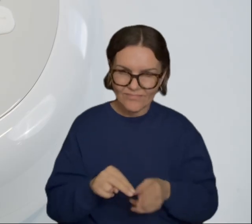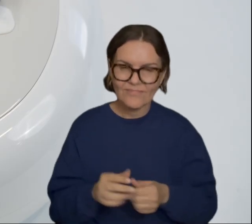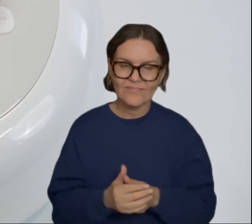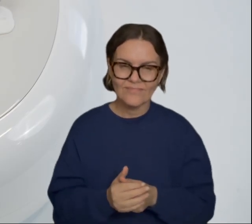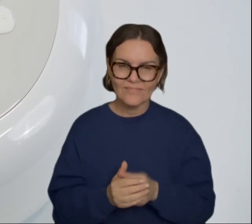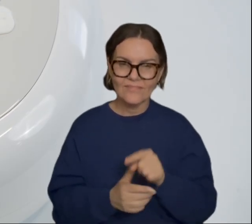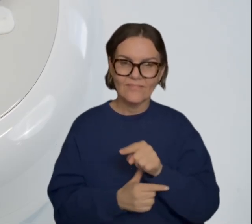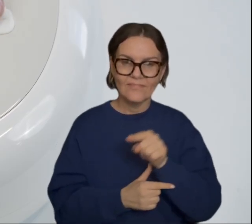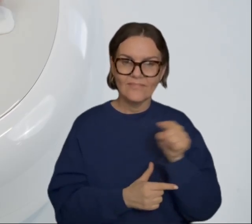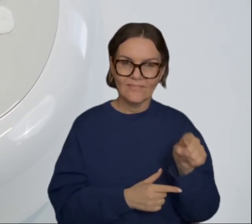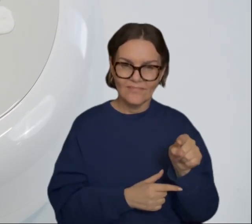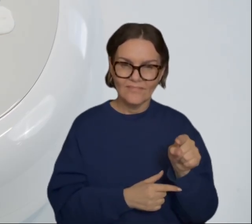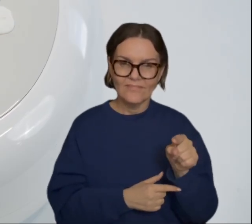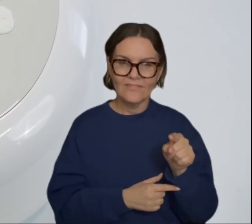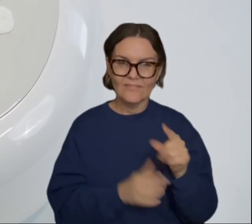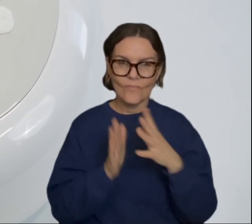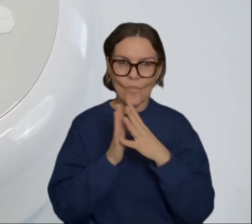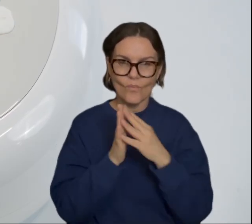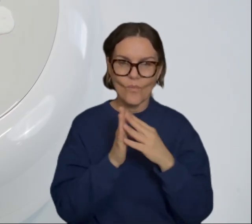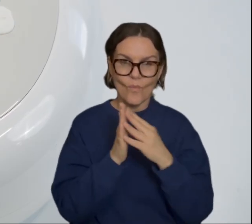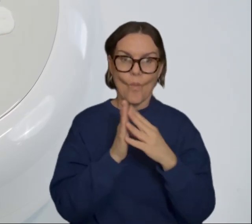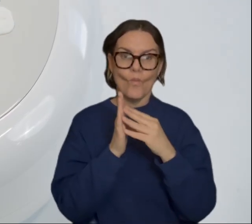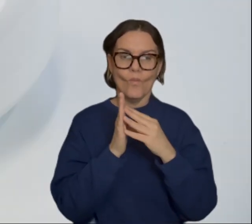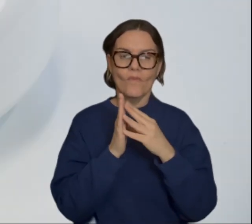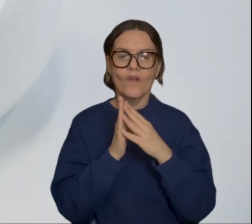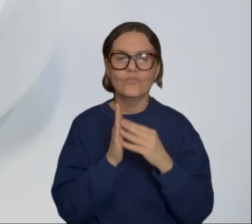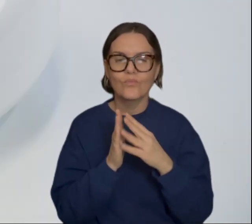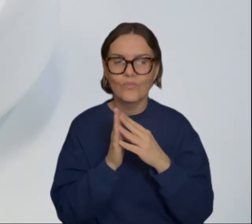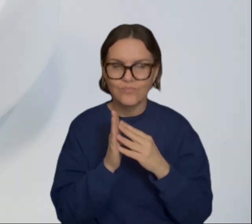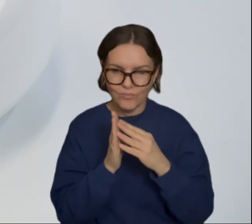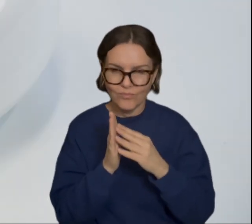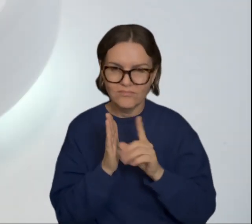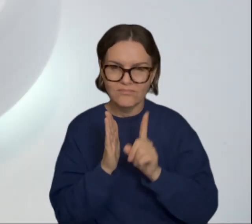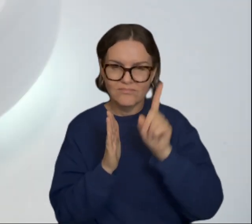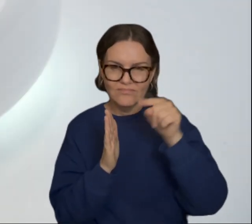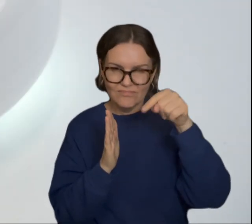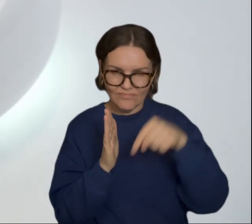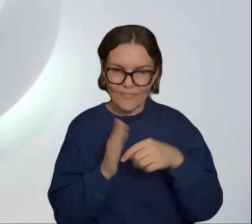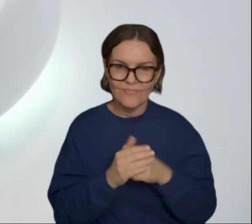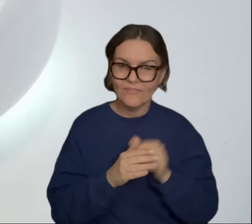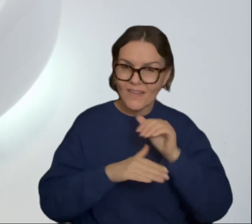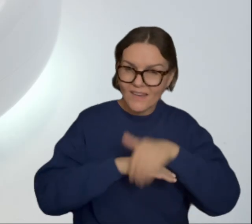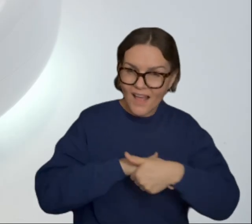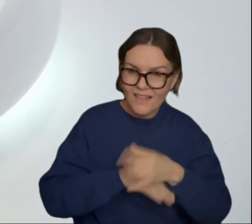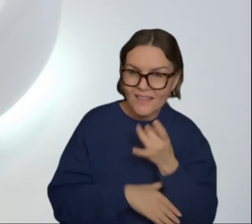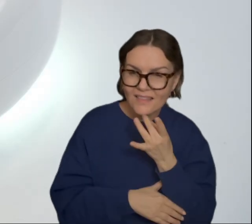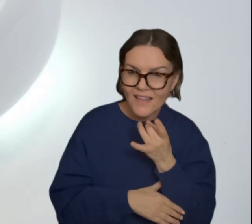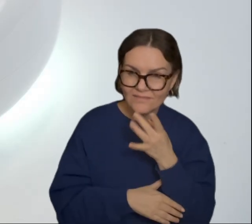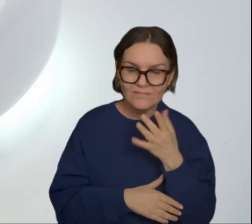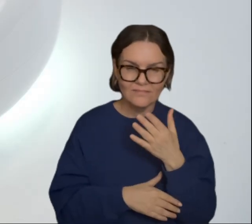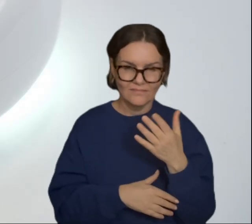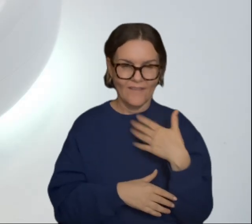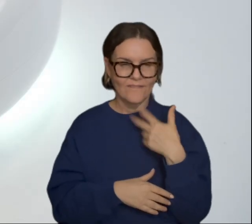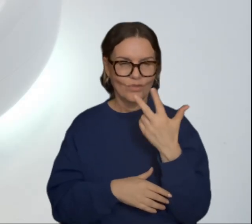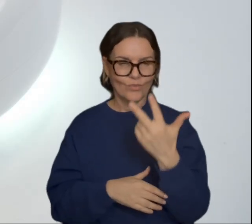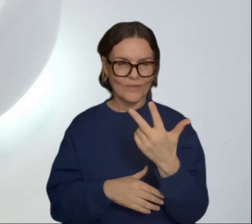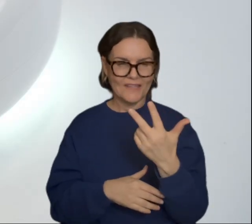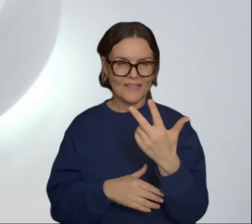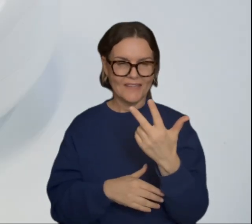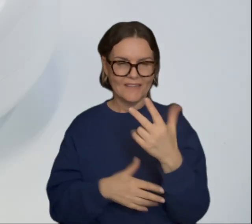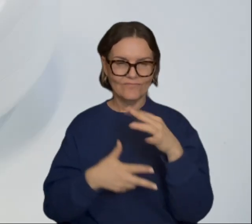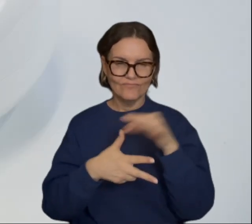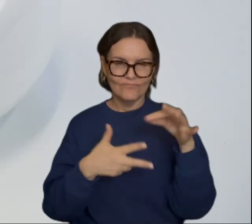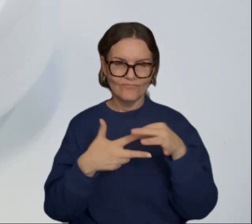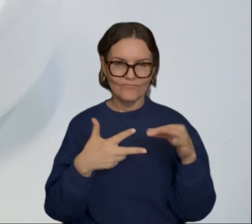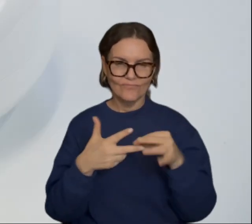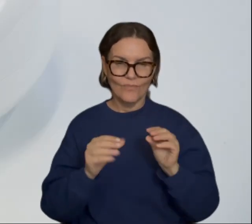have your level plus and minus, which is for your suction strength. And then you also have your LED nightlight. Now the nightlight has 3 levels of brightness and can